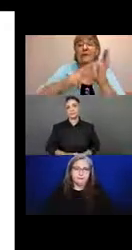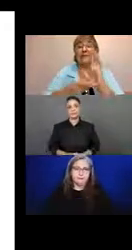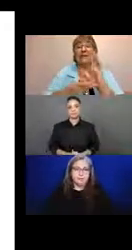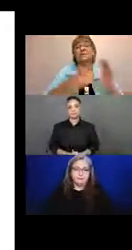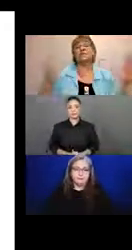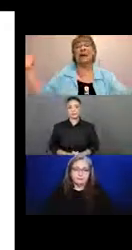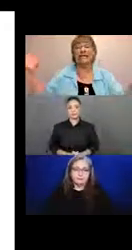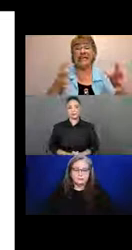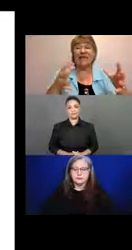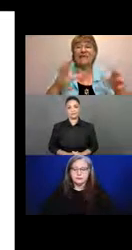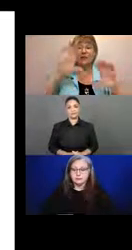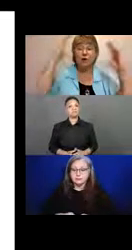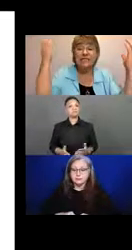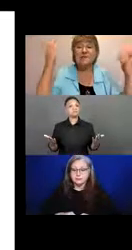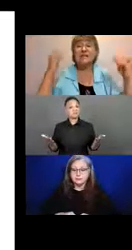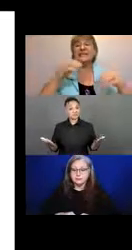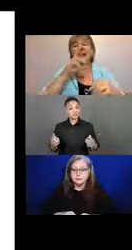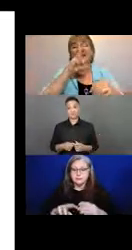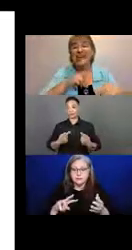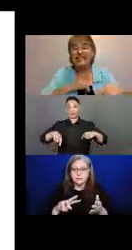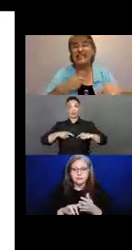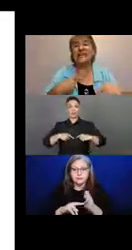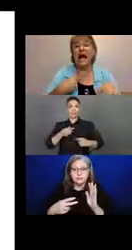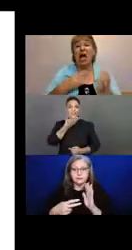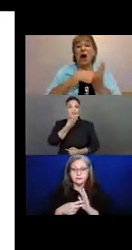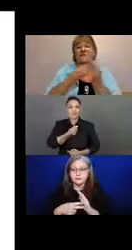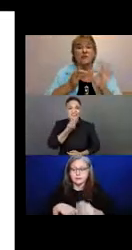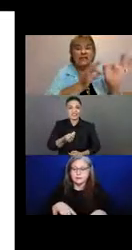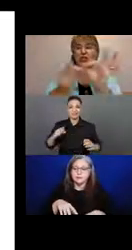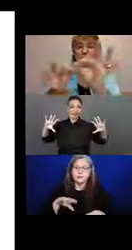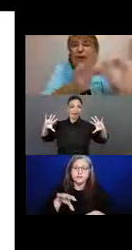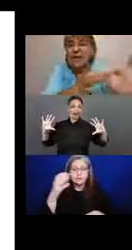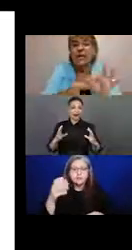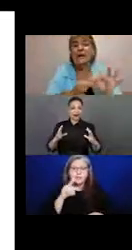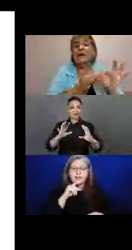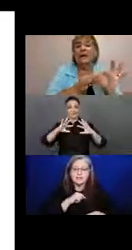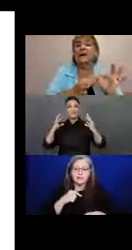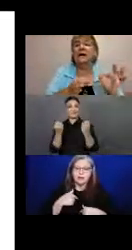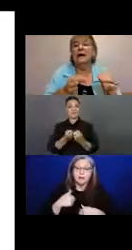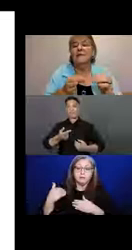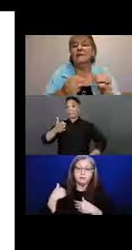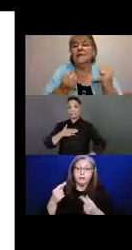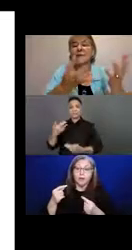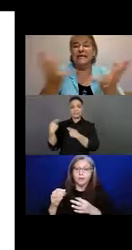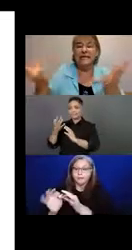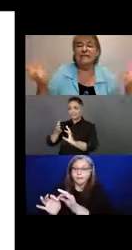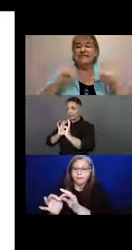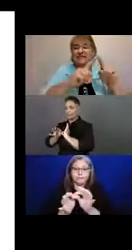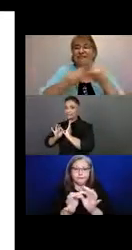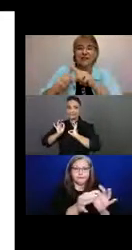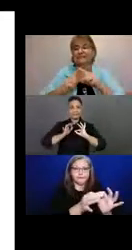So that means when we got together for Christmas, Thanksgiving, I often was interpreting for